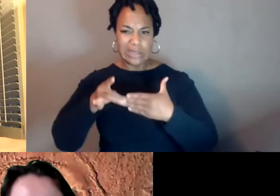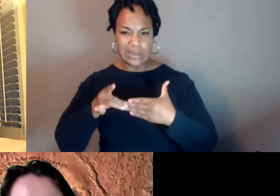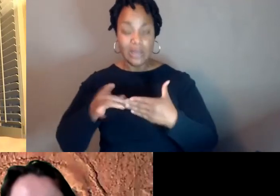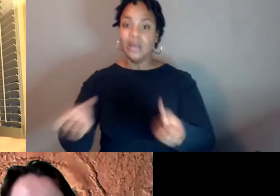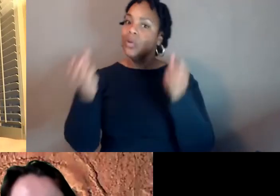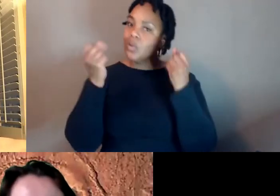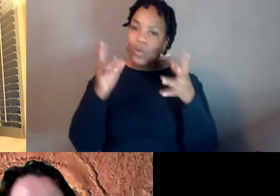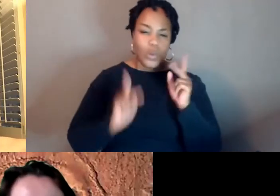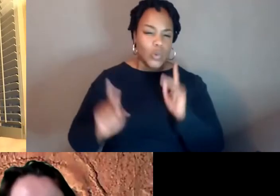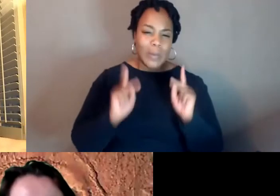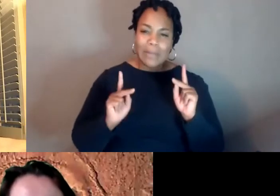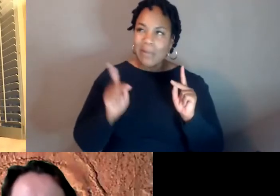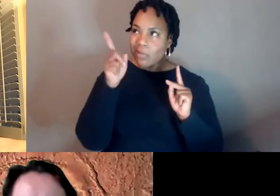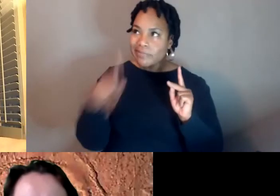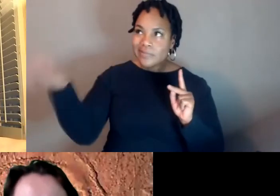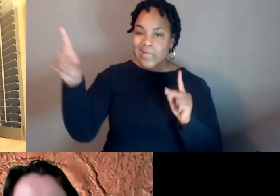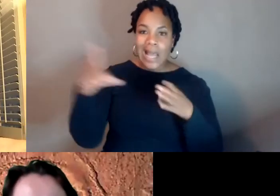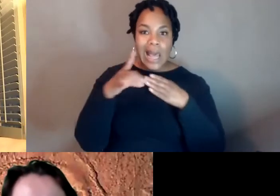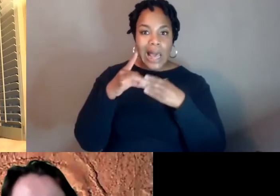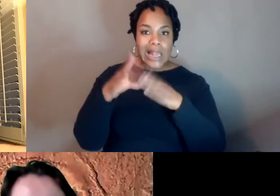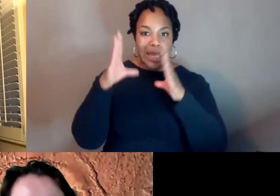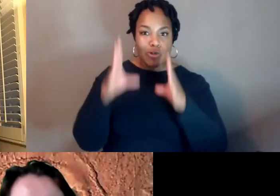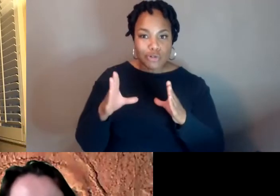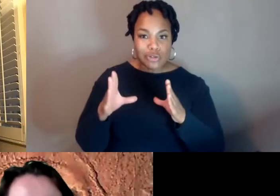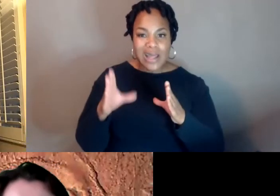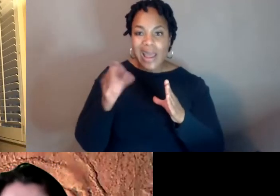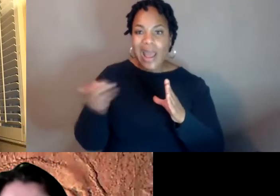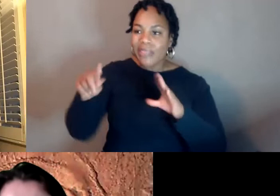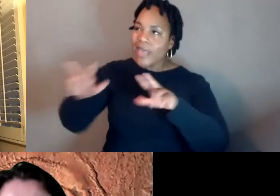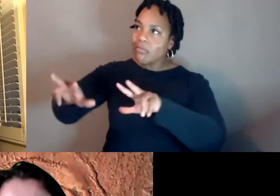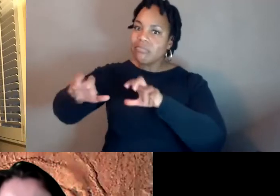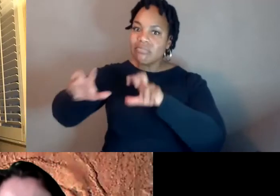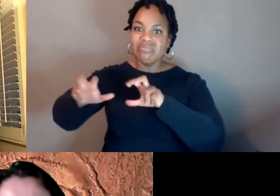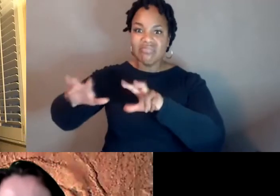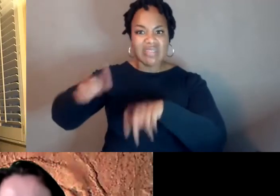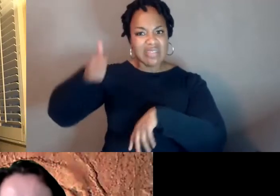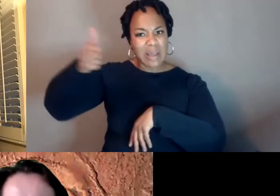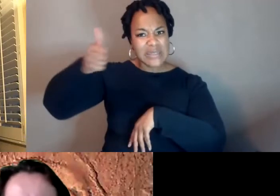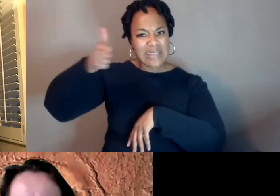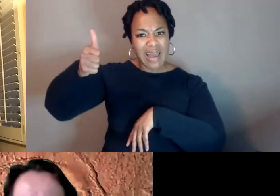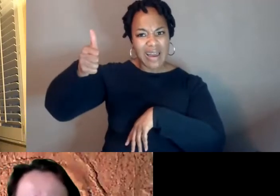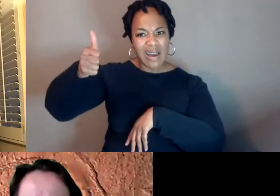all about them and not about the people. I always saw my role